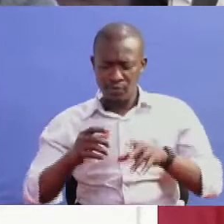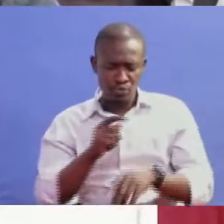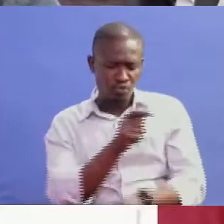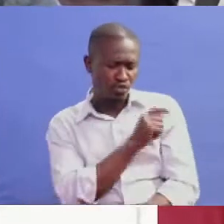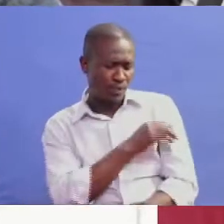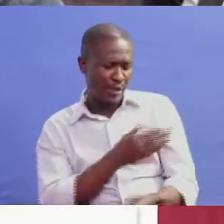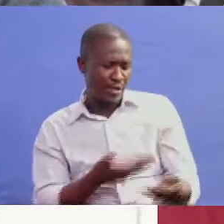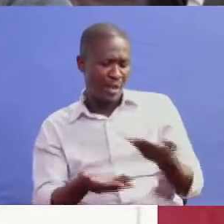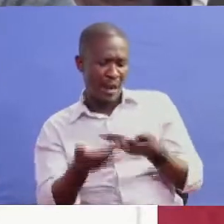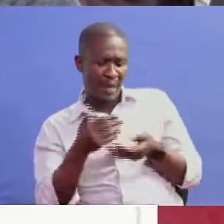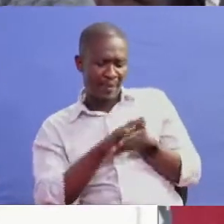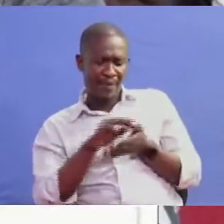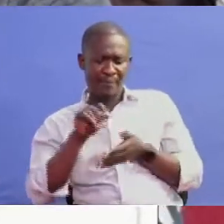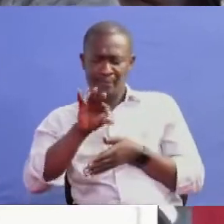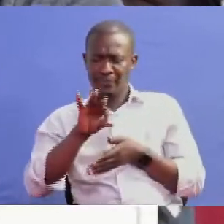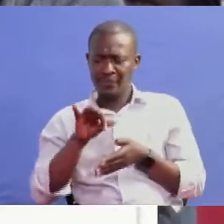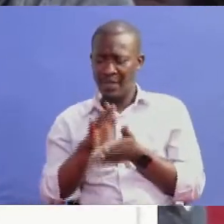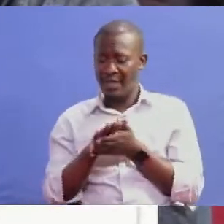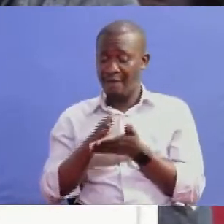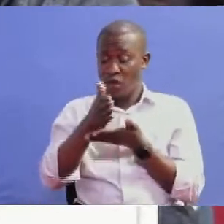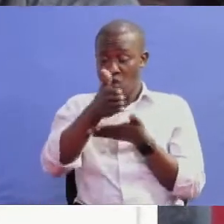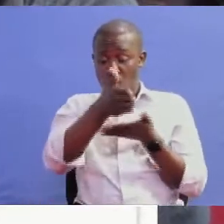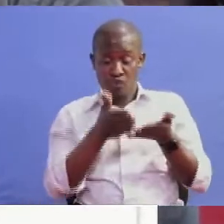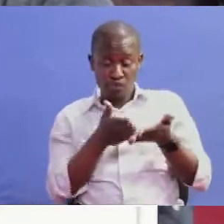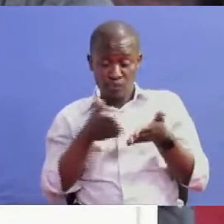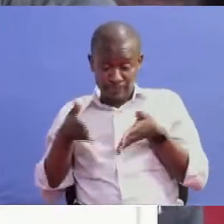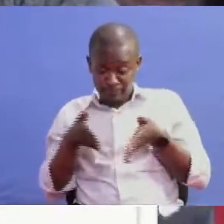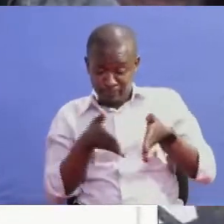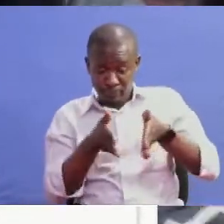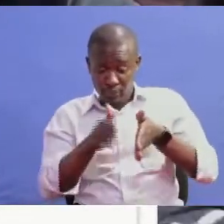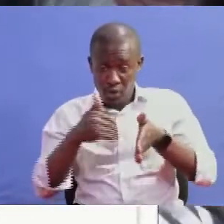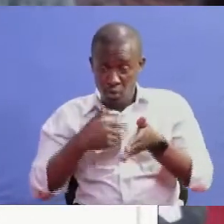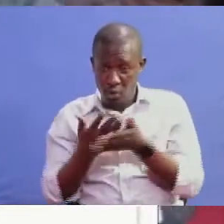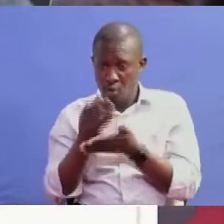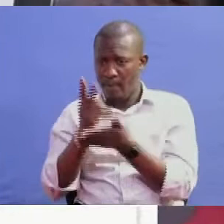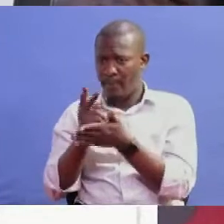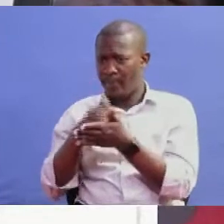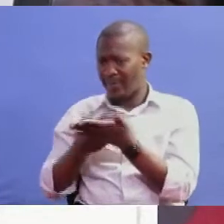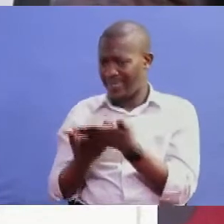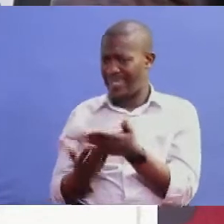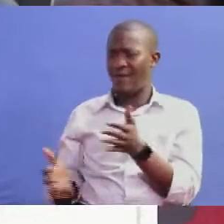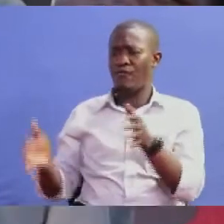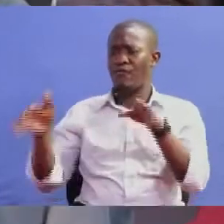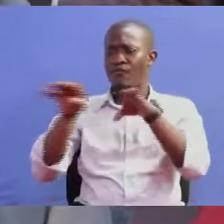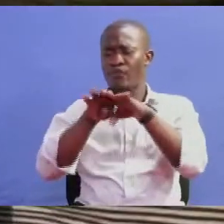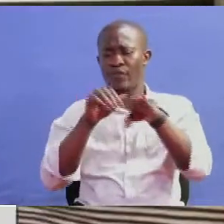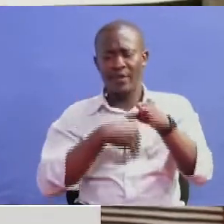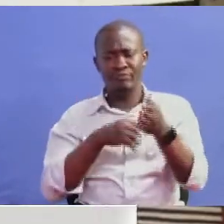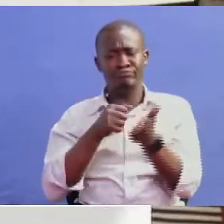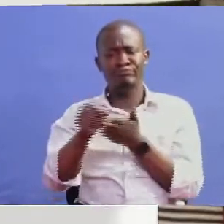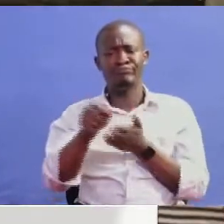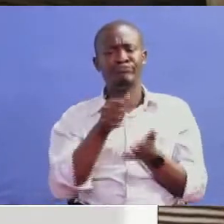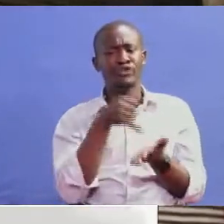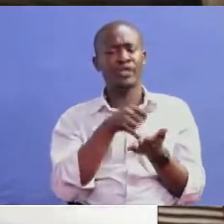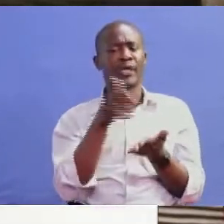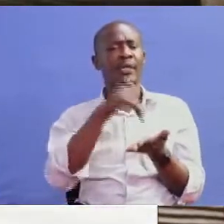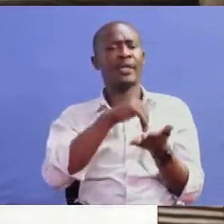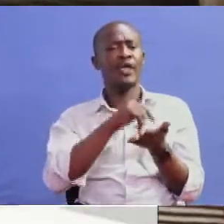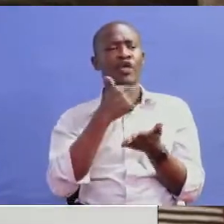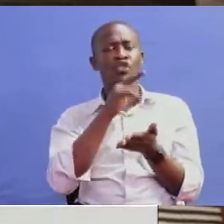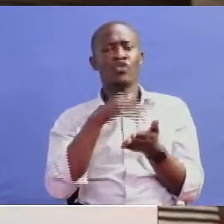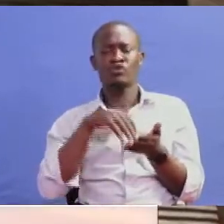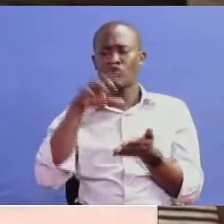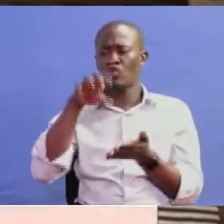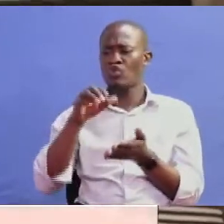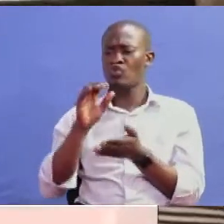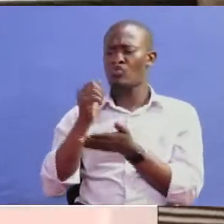wanarudisha mchanga. Ukikata mtaro ya ujenge nyumba ama uweke ua, wanafunika au wanang'oa, wanaharibu. Hao wakongwe wenye wanasaidiwa